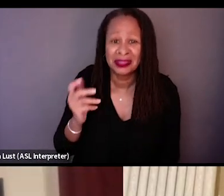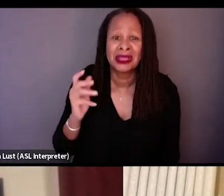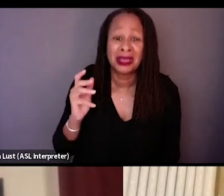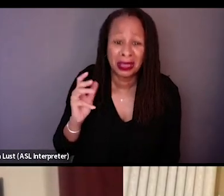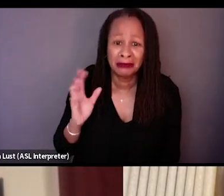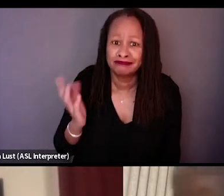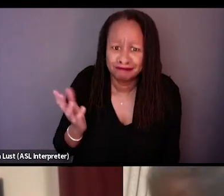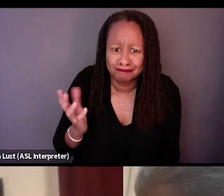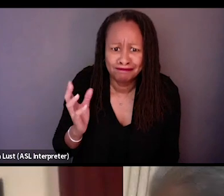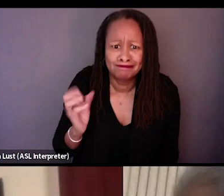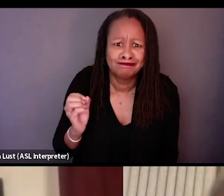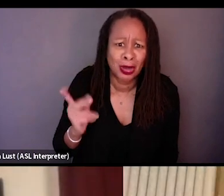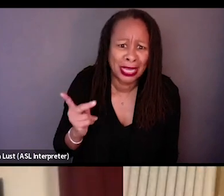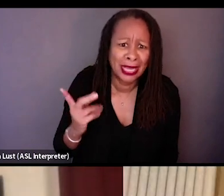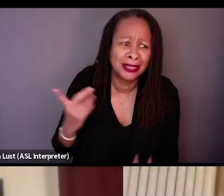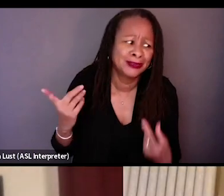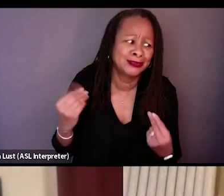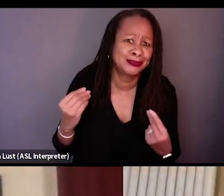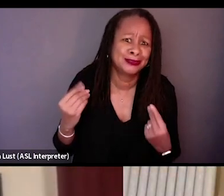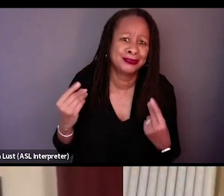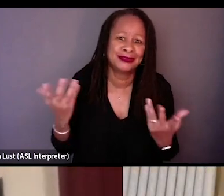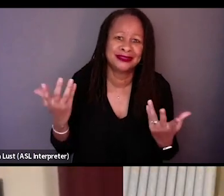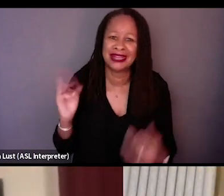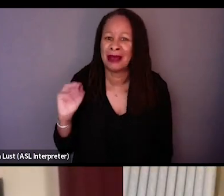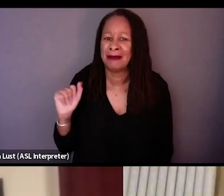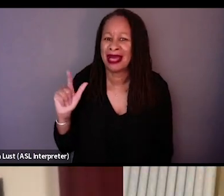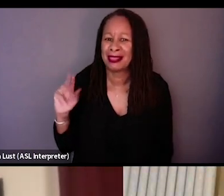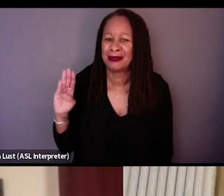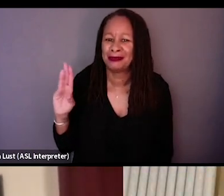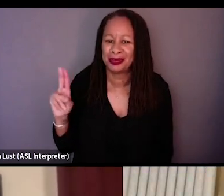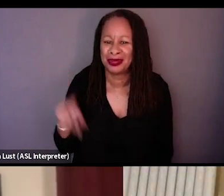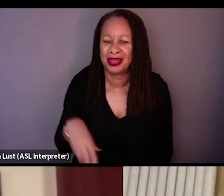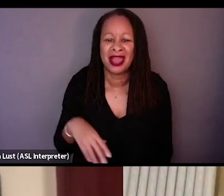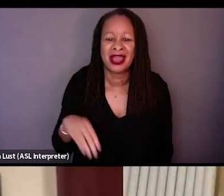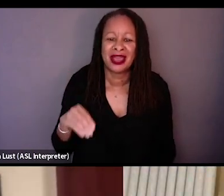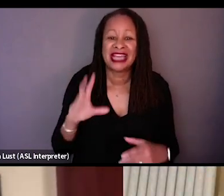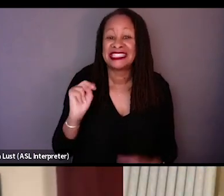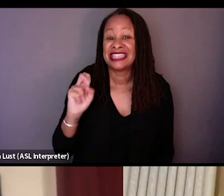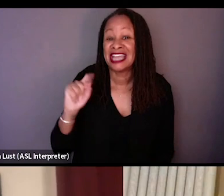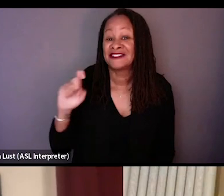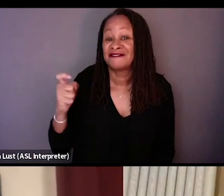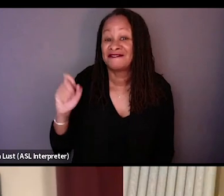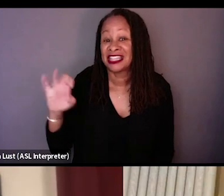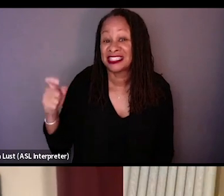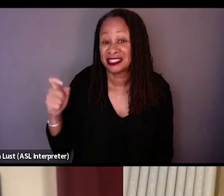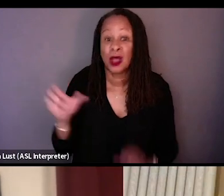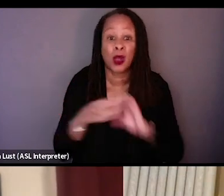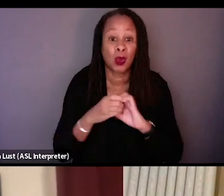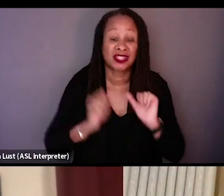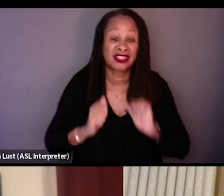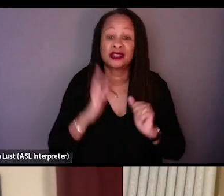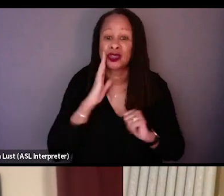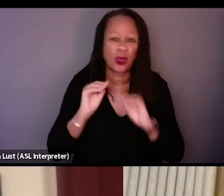What are you gonna do? What are you gonna do? What are you gonna do? But it's also where Netflix owns a theater, and they could book it in there, so it's playing there for a week. So